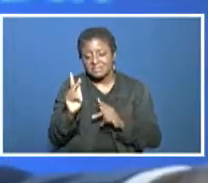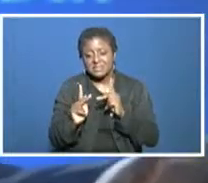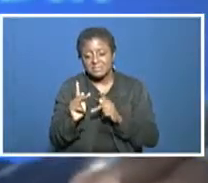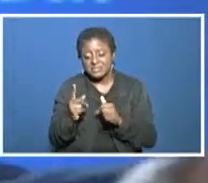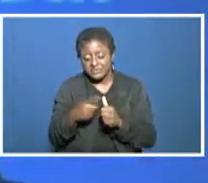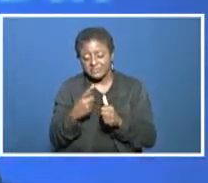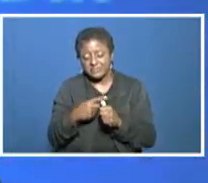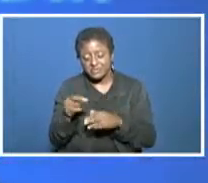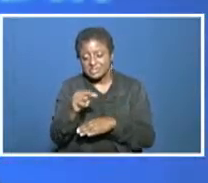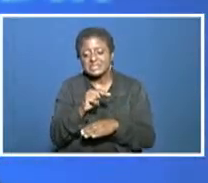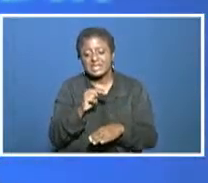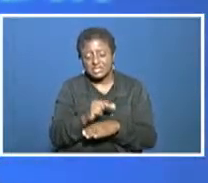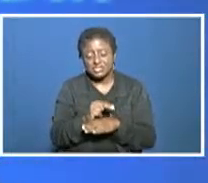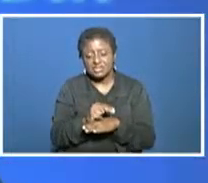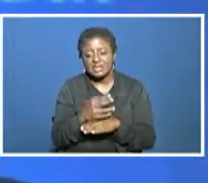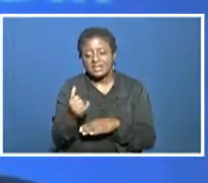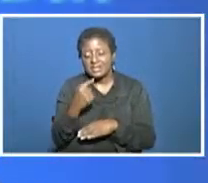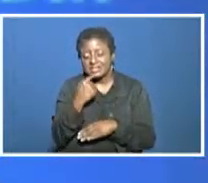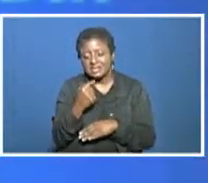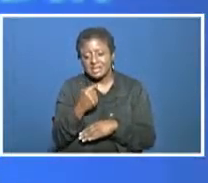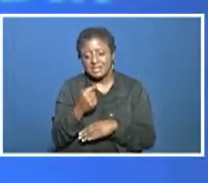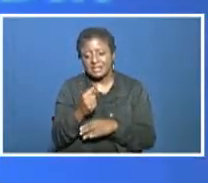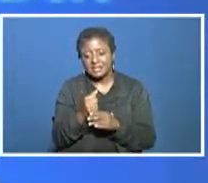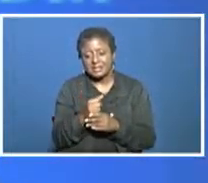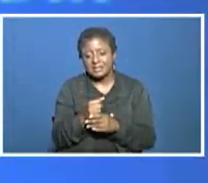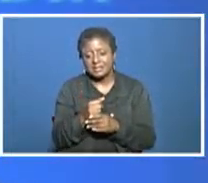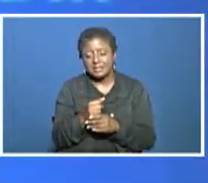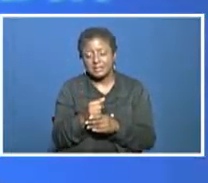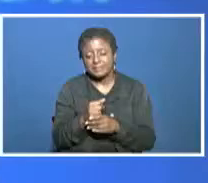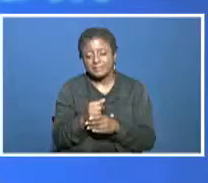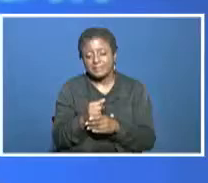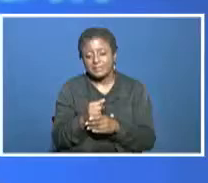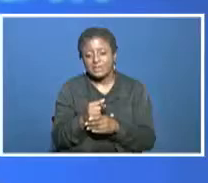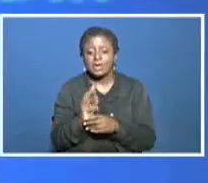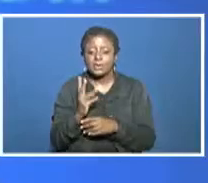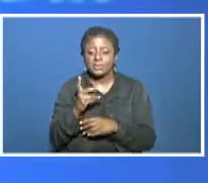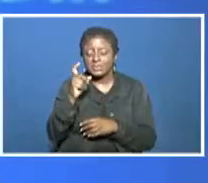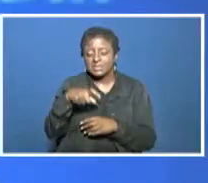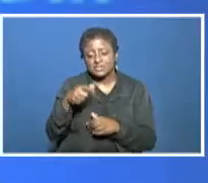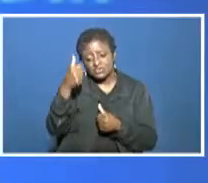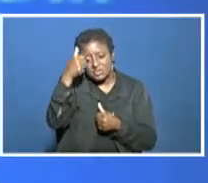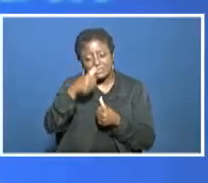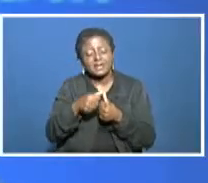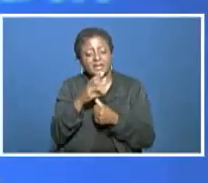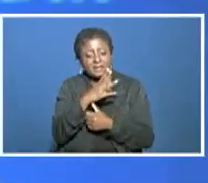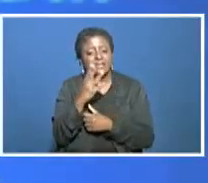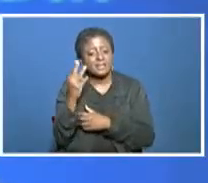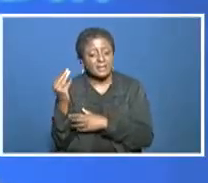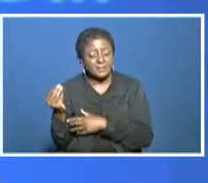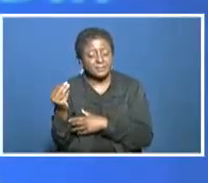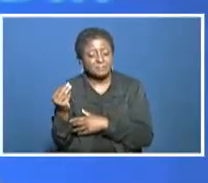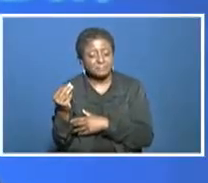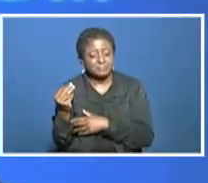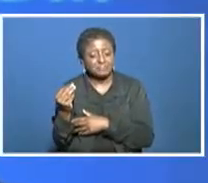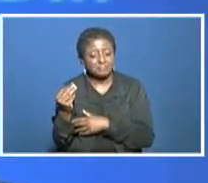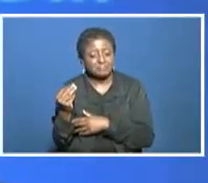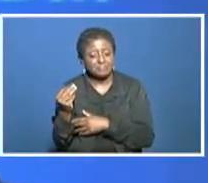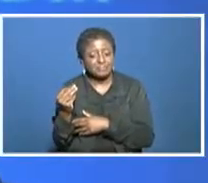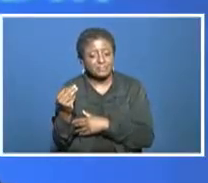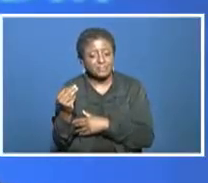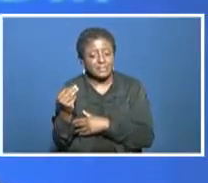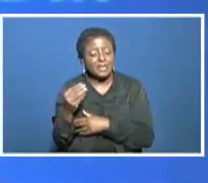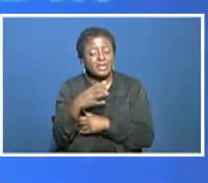But what we have to remind each other, which I reminded them, is that, you know, they will